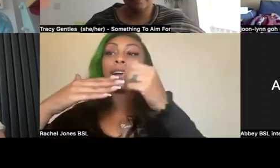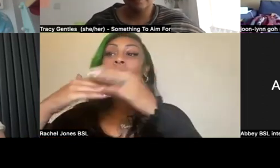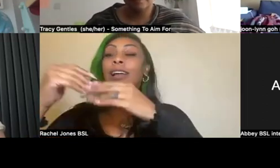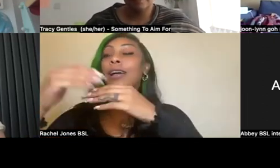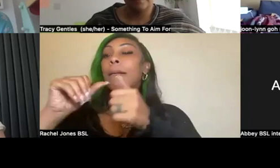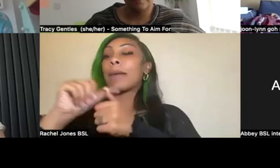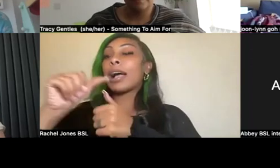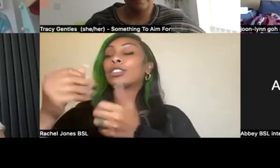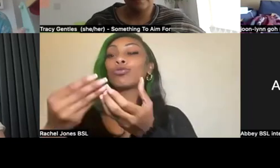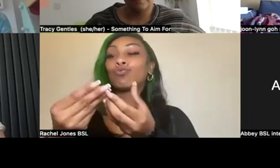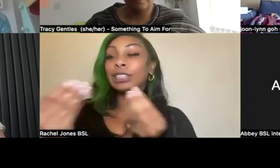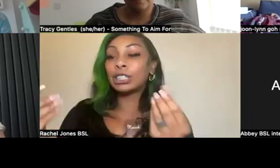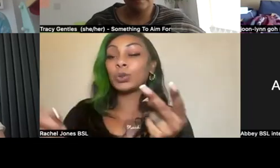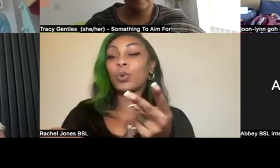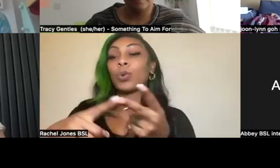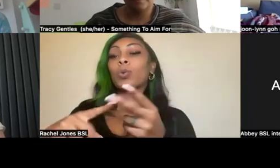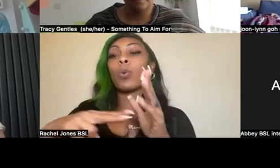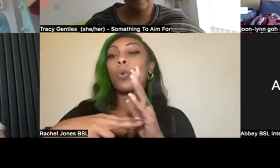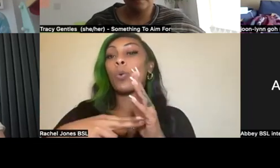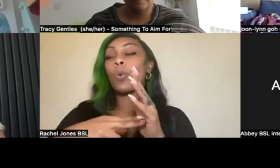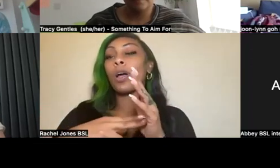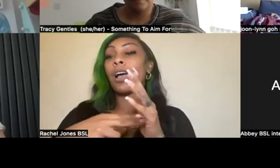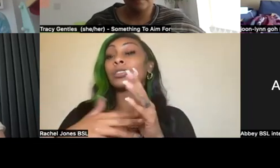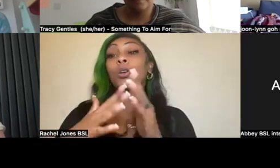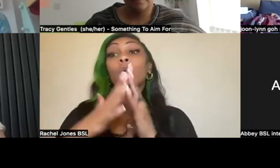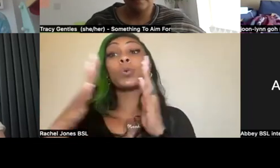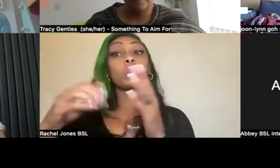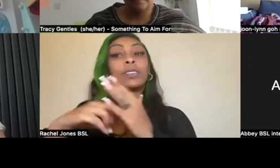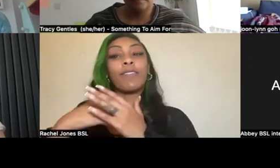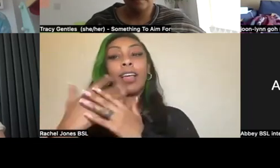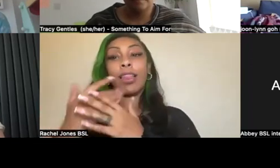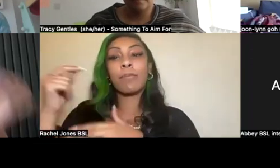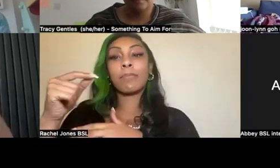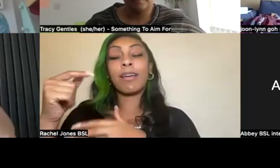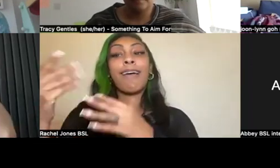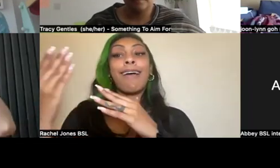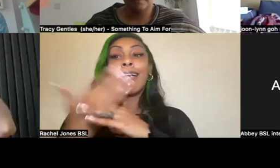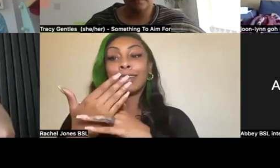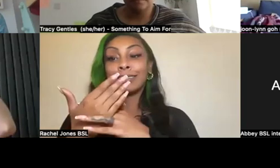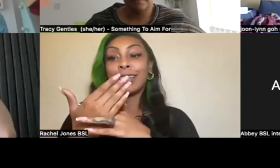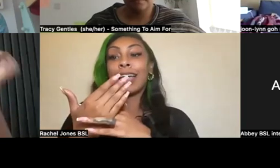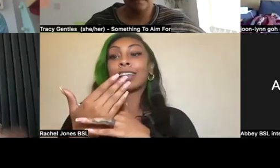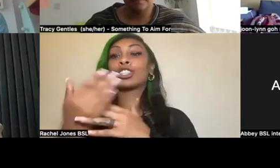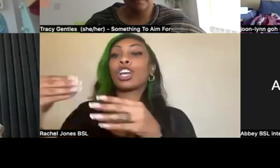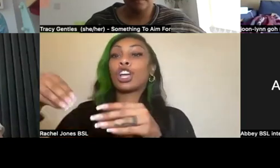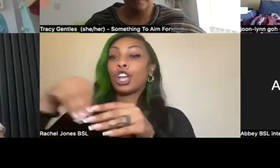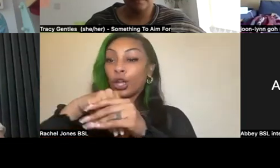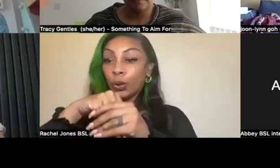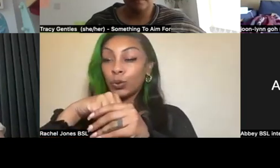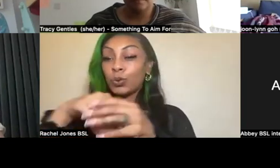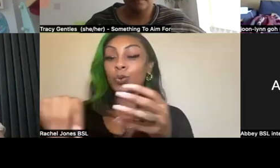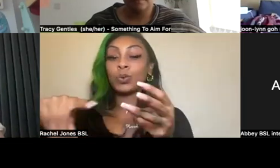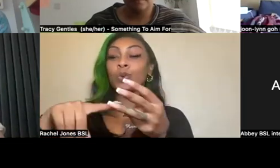and how we organise. And a huge part of this development has been about access, inclusion and creating